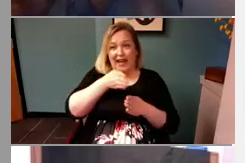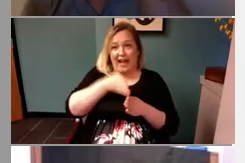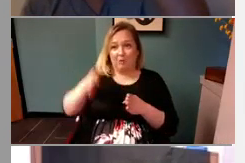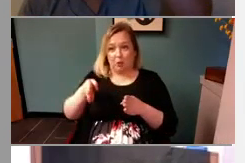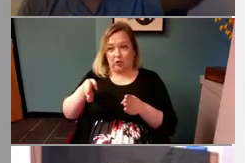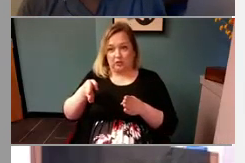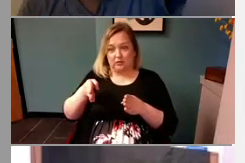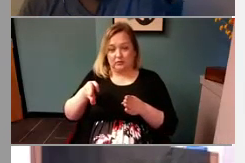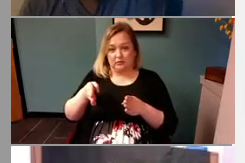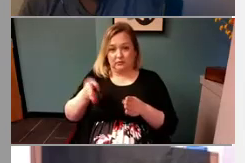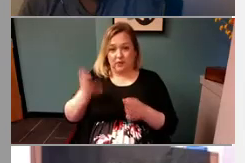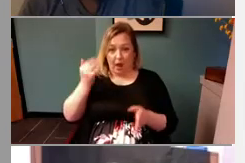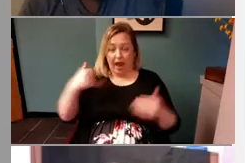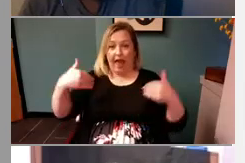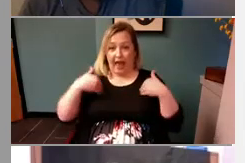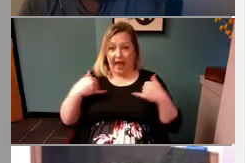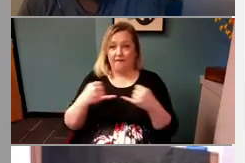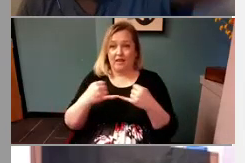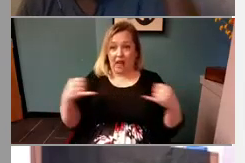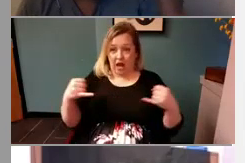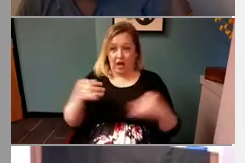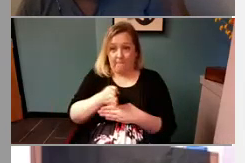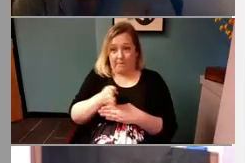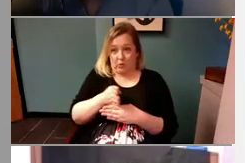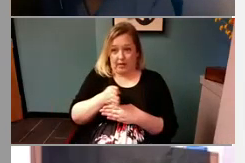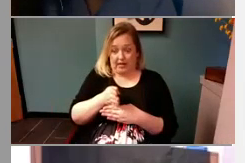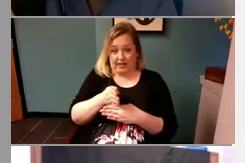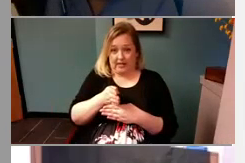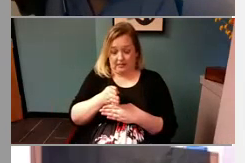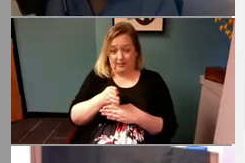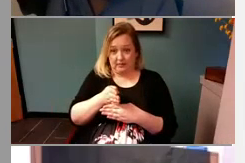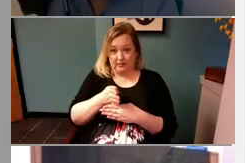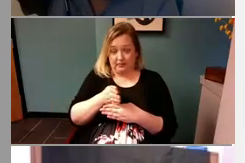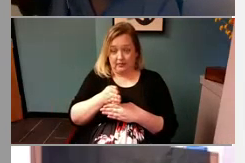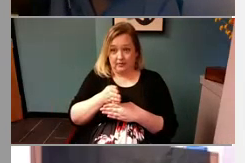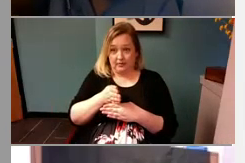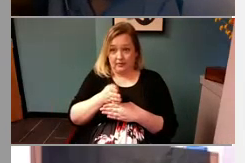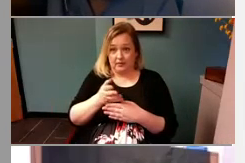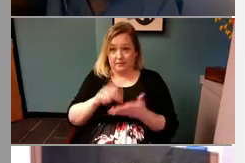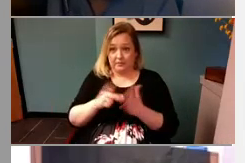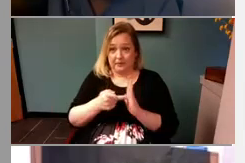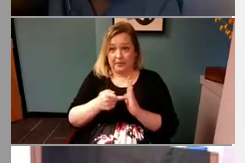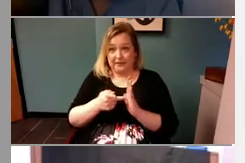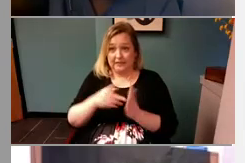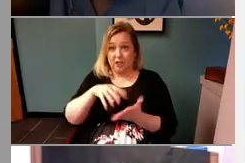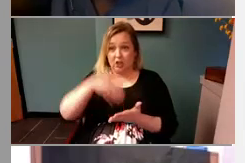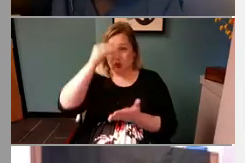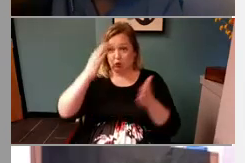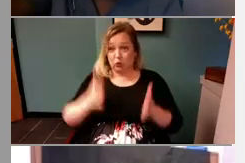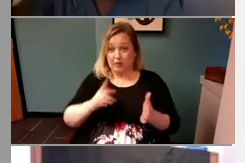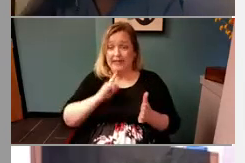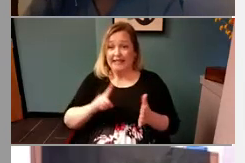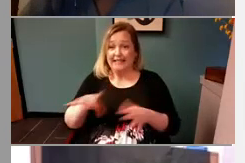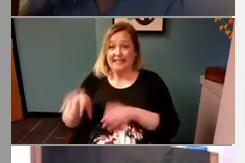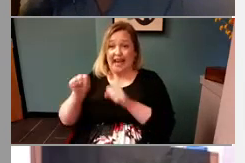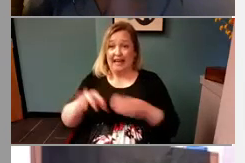and that means that there is a vertex between those 2 vertices that that there is a student that takes both of those